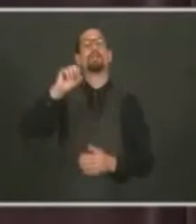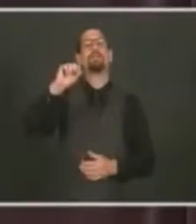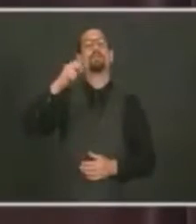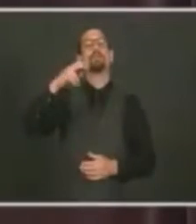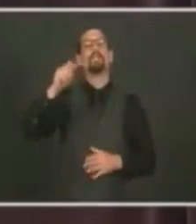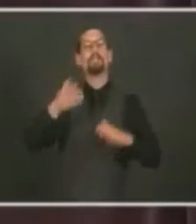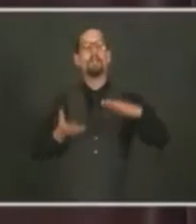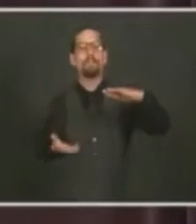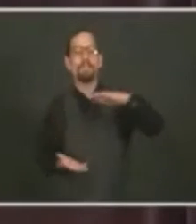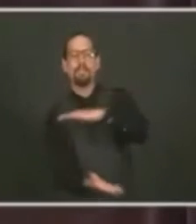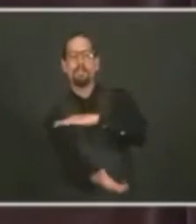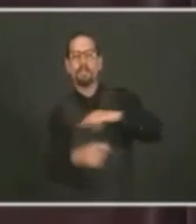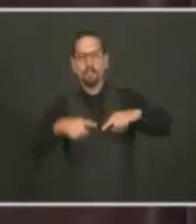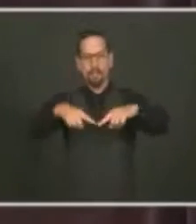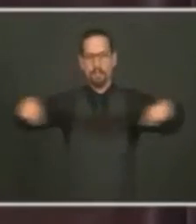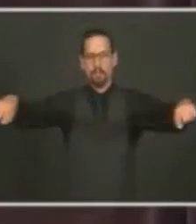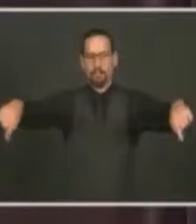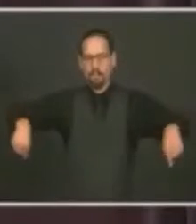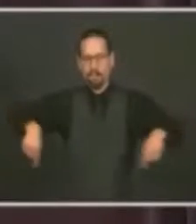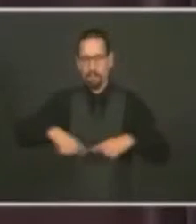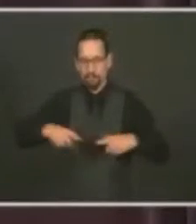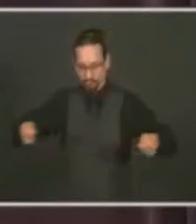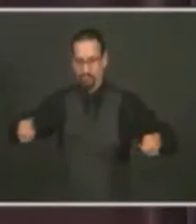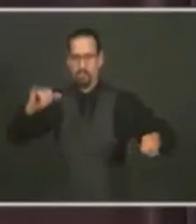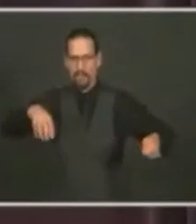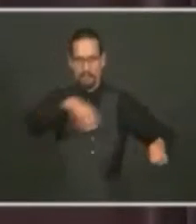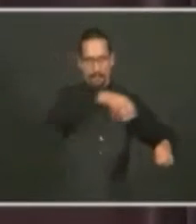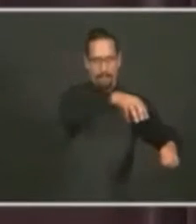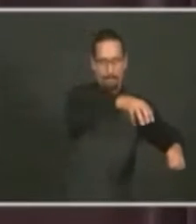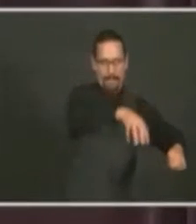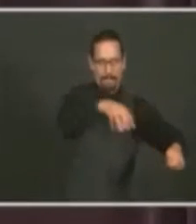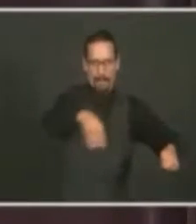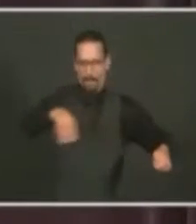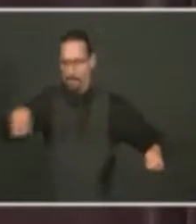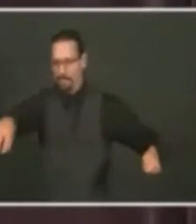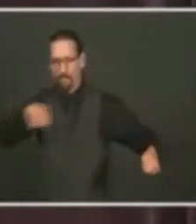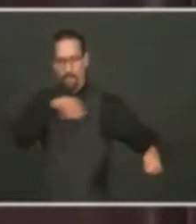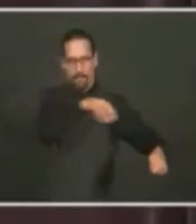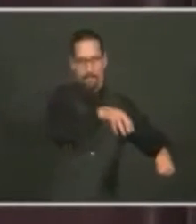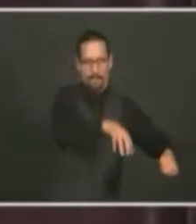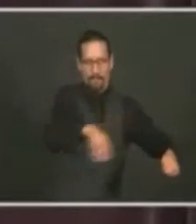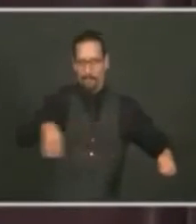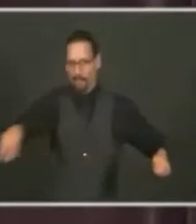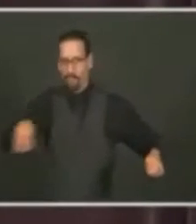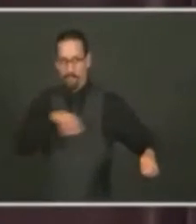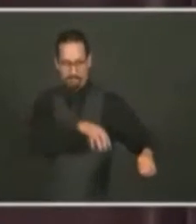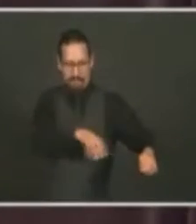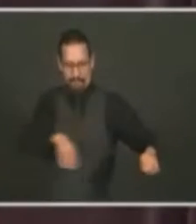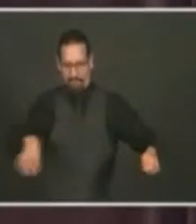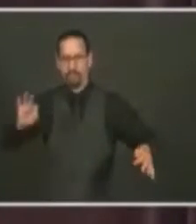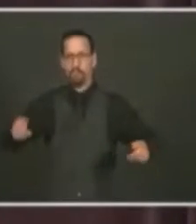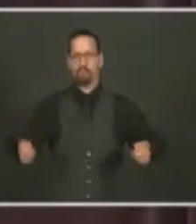to go and pick it up. Children can enjoy the experience, and we can do it safely.